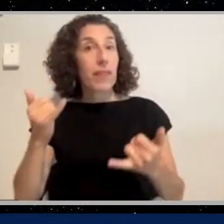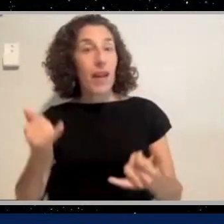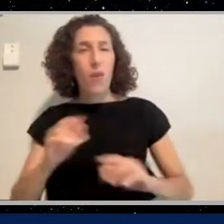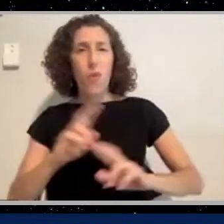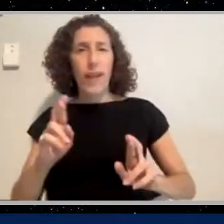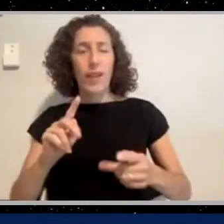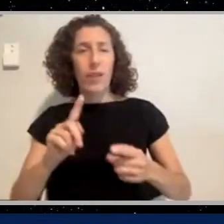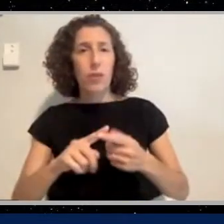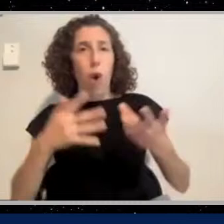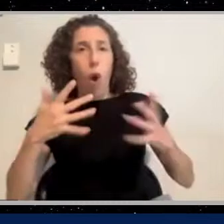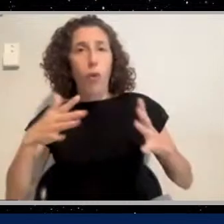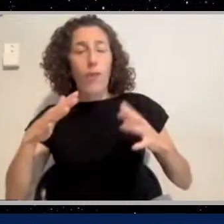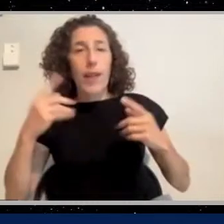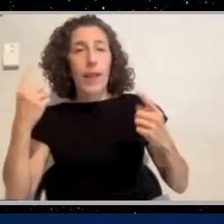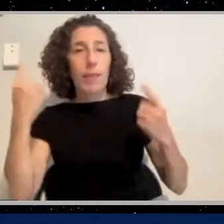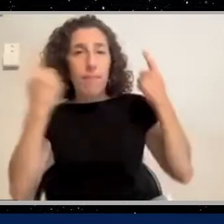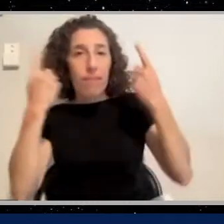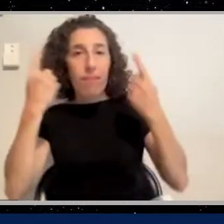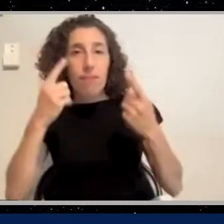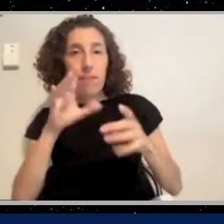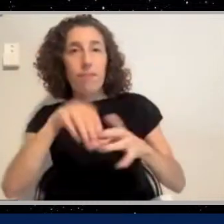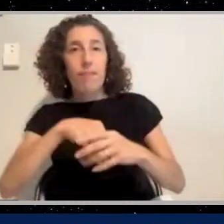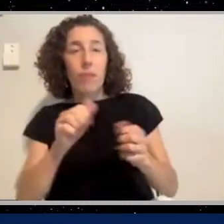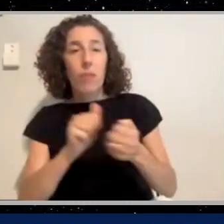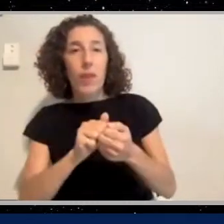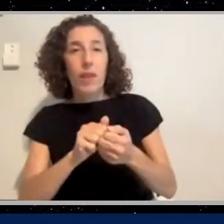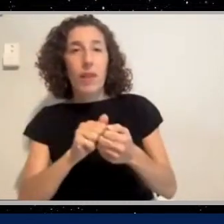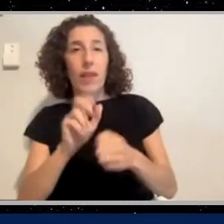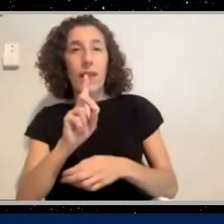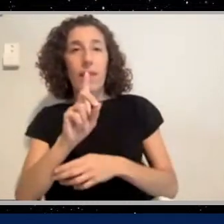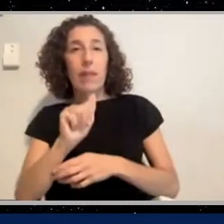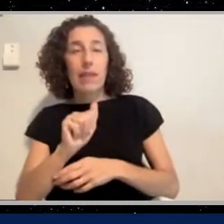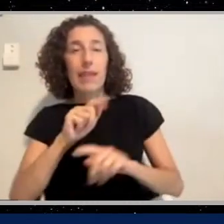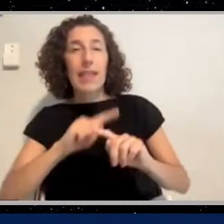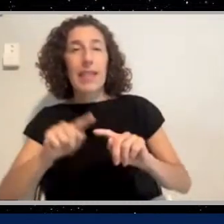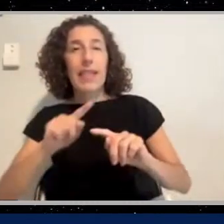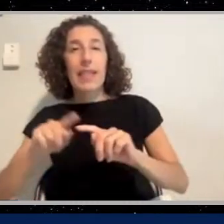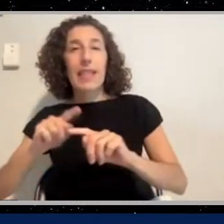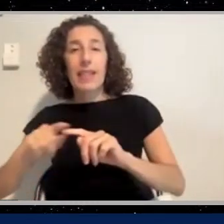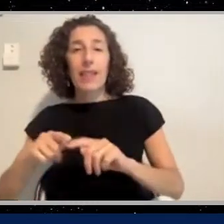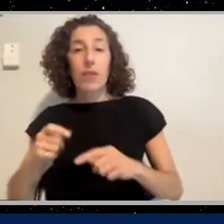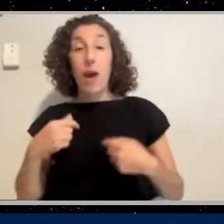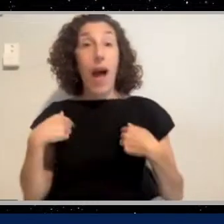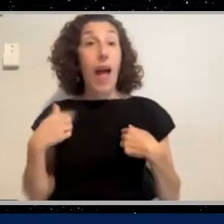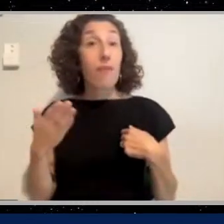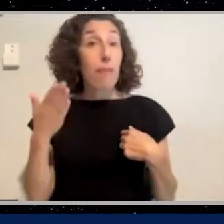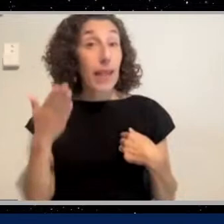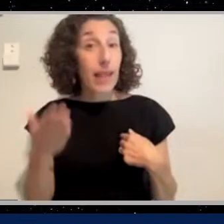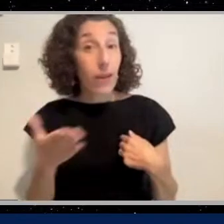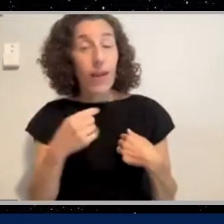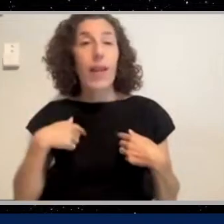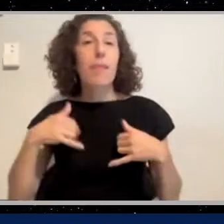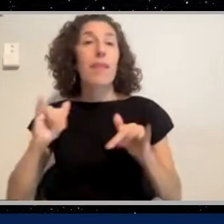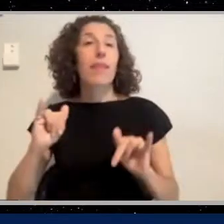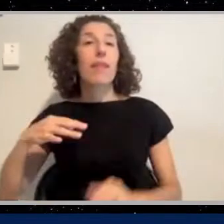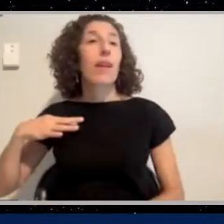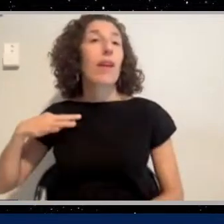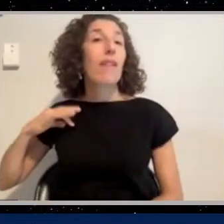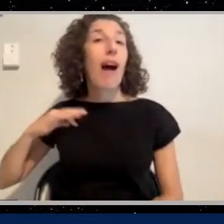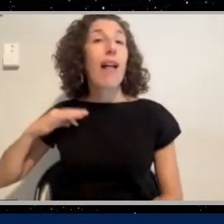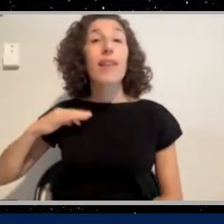evolve into things that we see on real spacecraft. And I'm just putting it out there. I'm still volunteering for future flights,